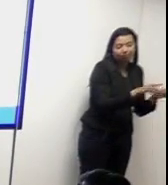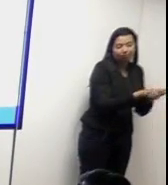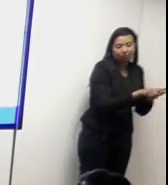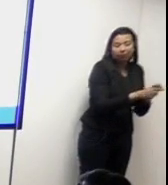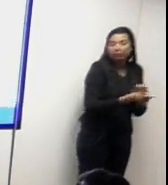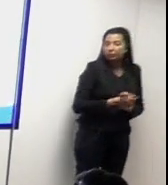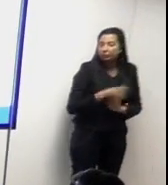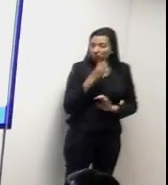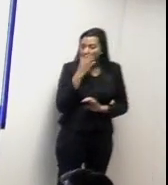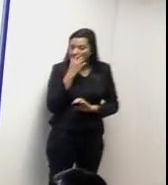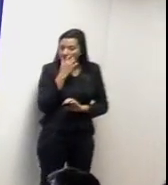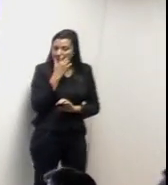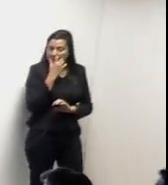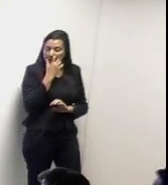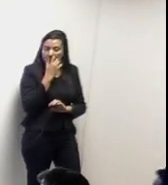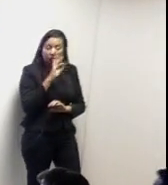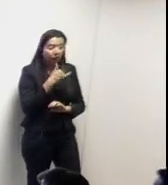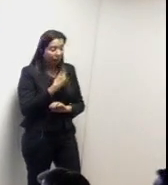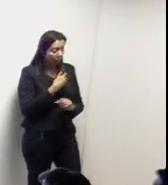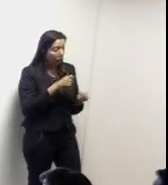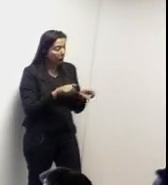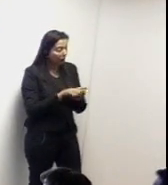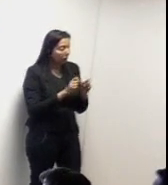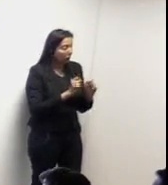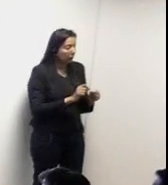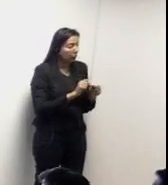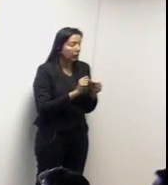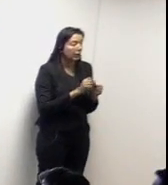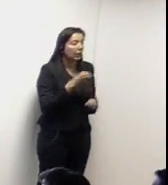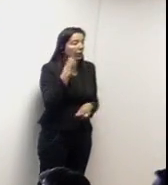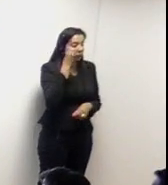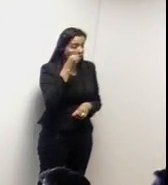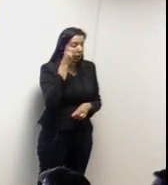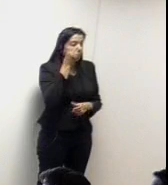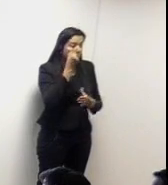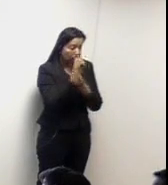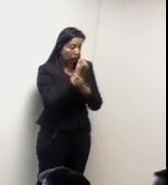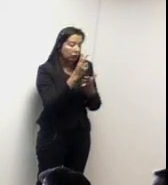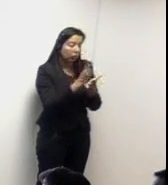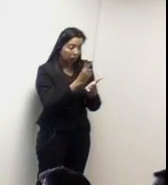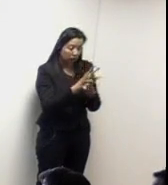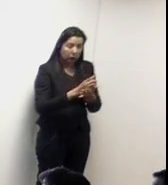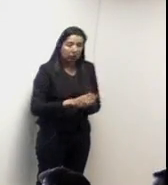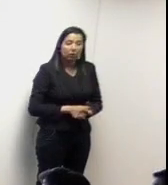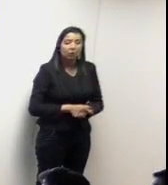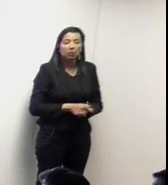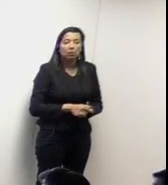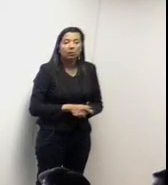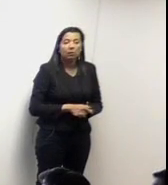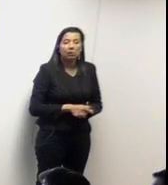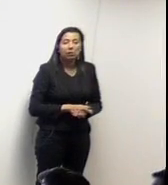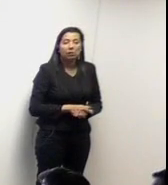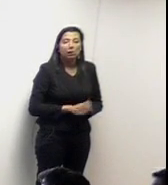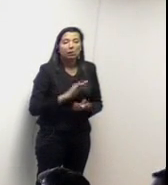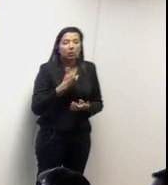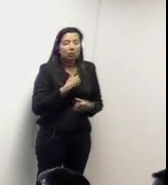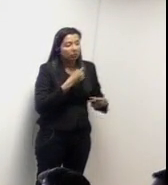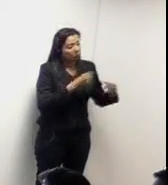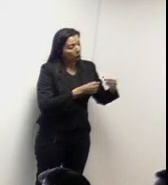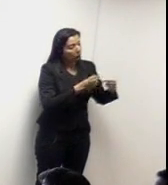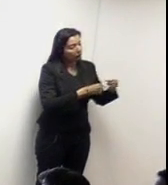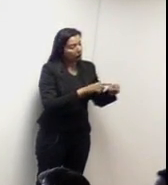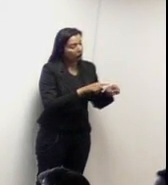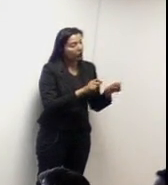We can safely test because we do computer simulations. We can test our policies ahead of time. We can do a careful policy